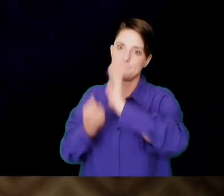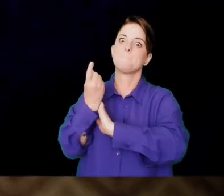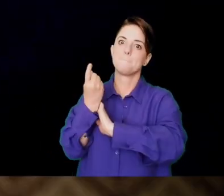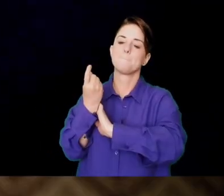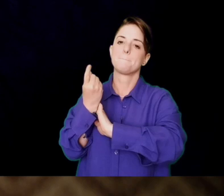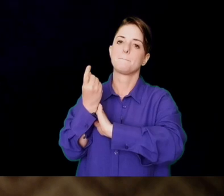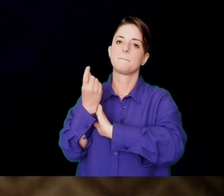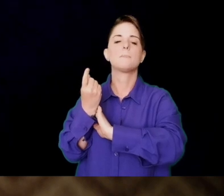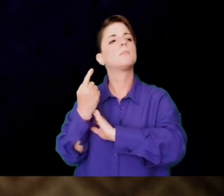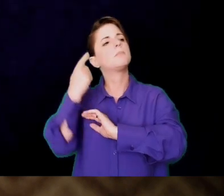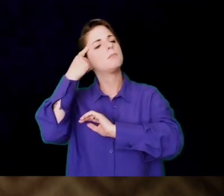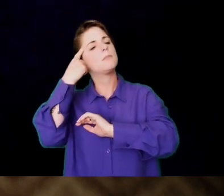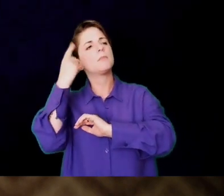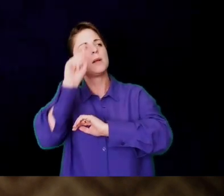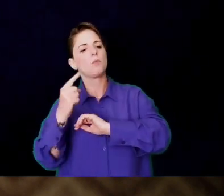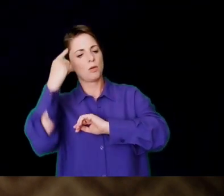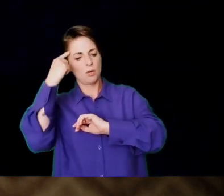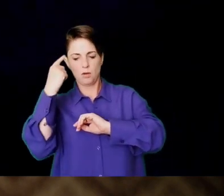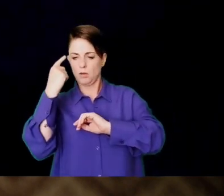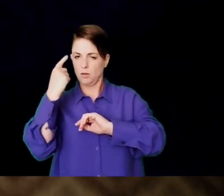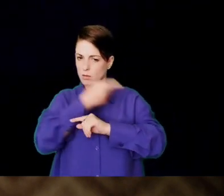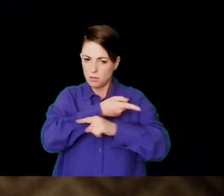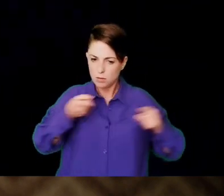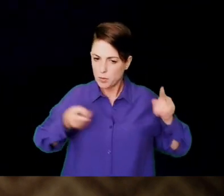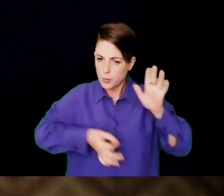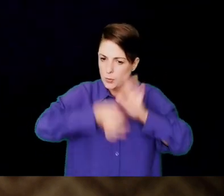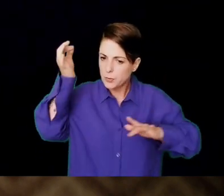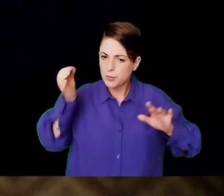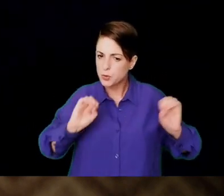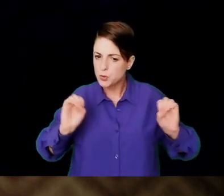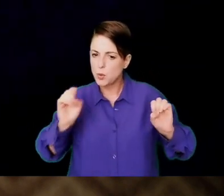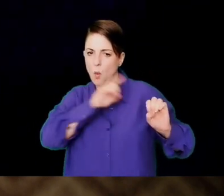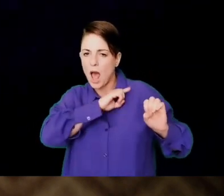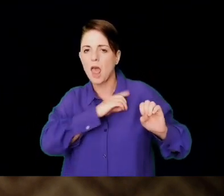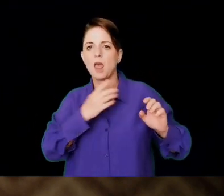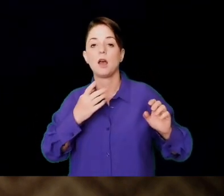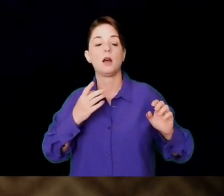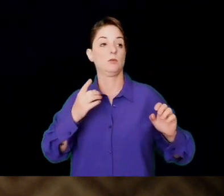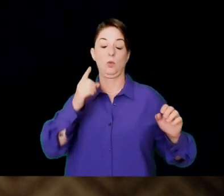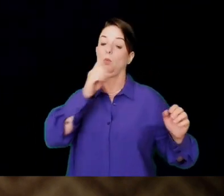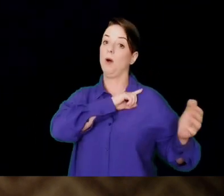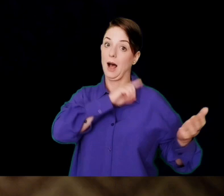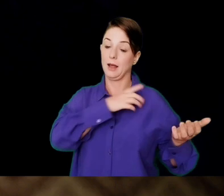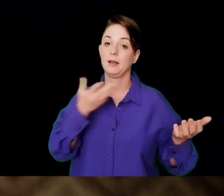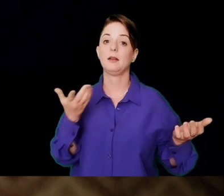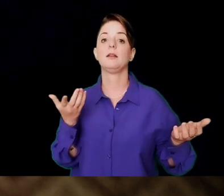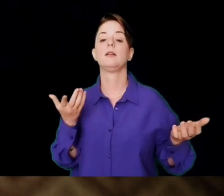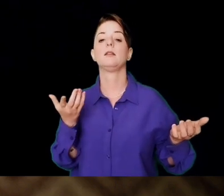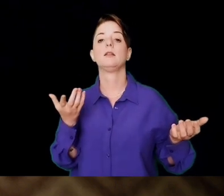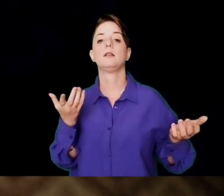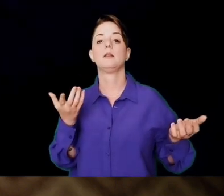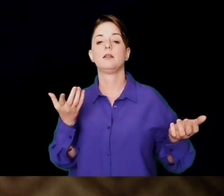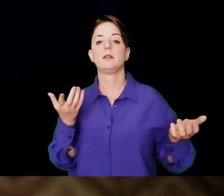After a couple of years, people were still saying, well, why isn't it getting a lot better? And why it wasn't getting a lot better was, of